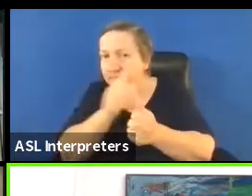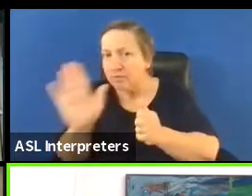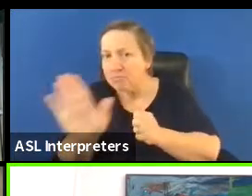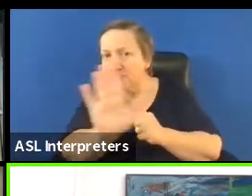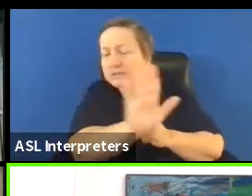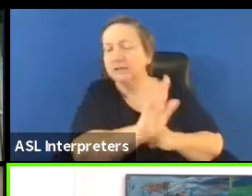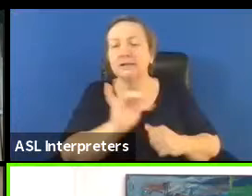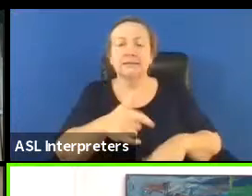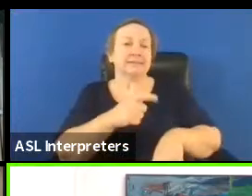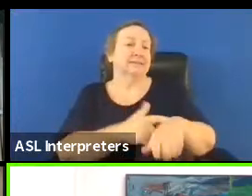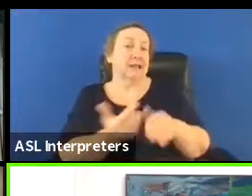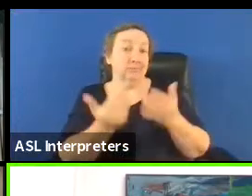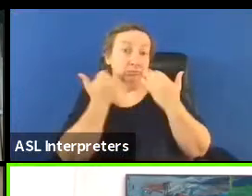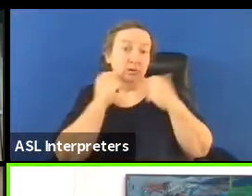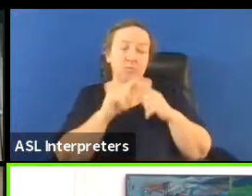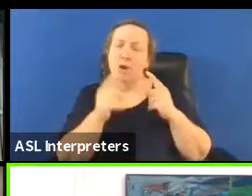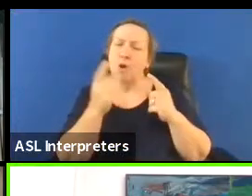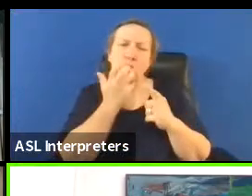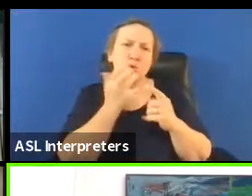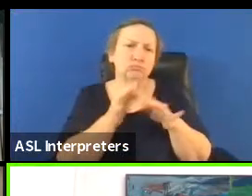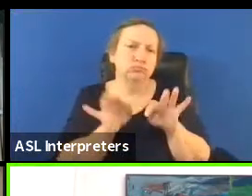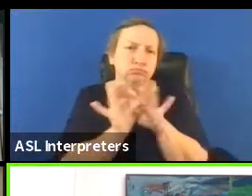time consuming, but invaluable.